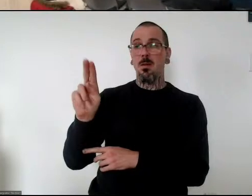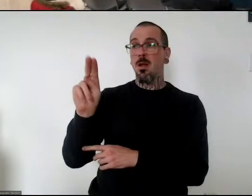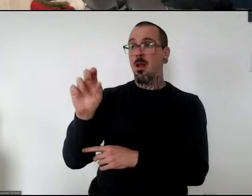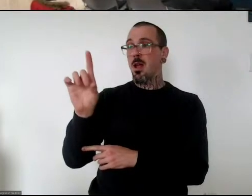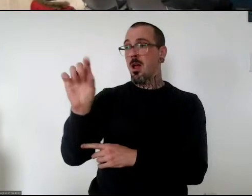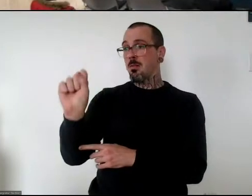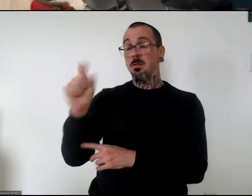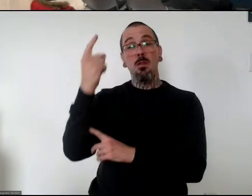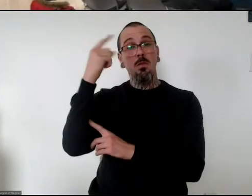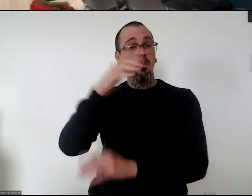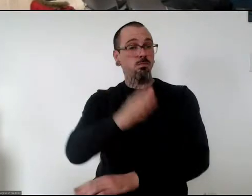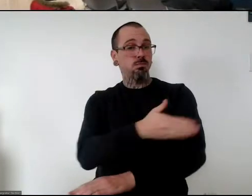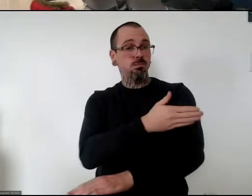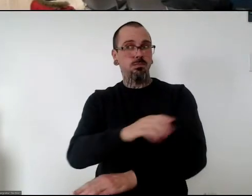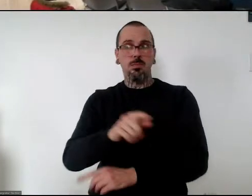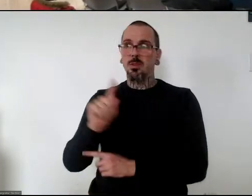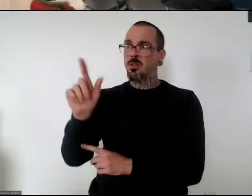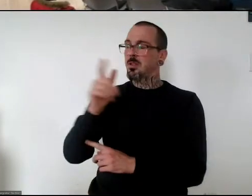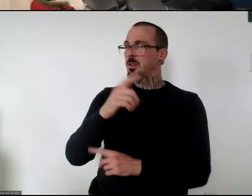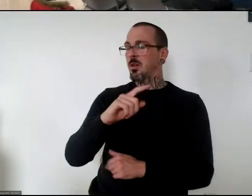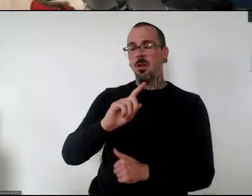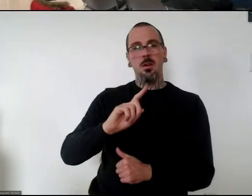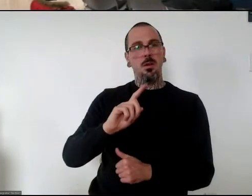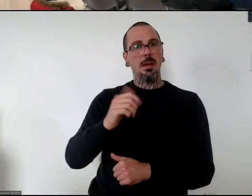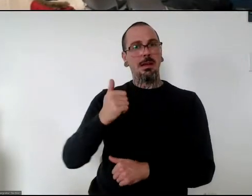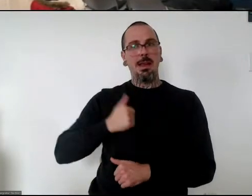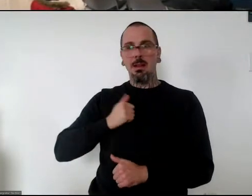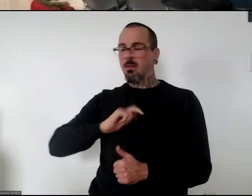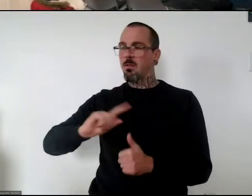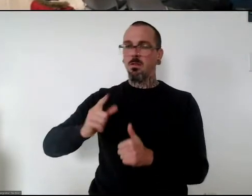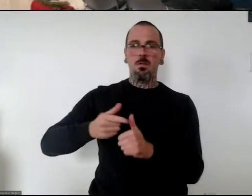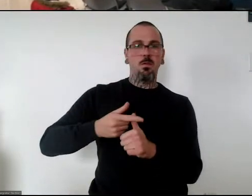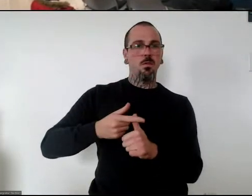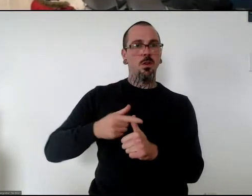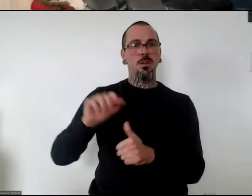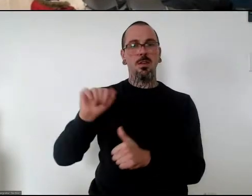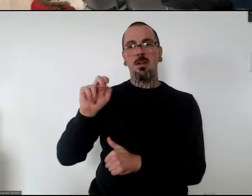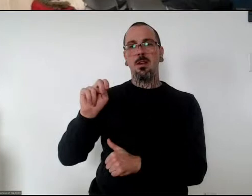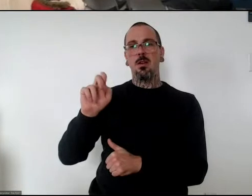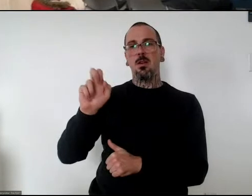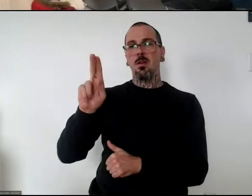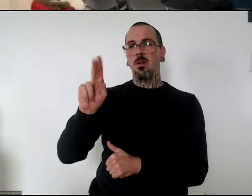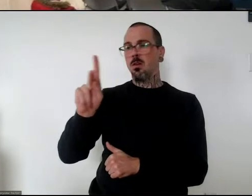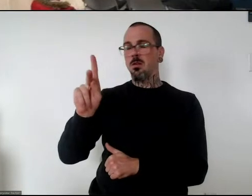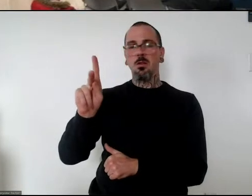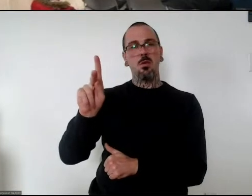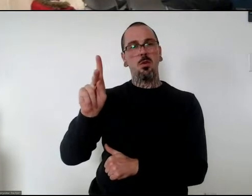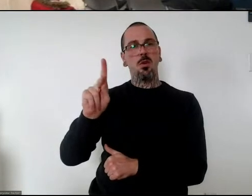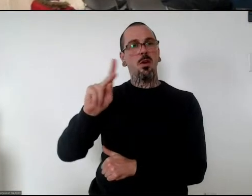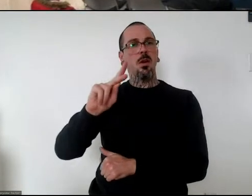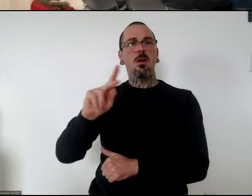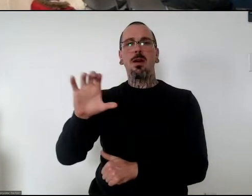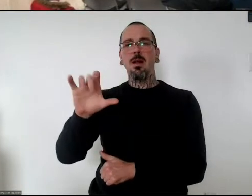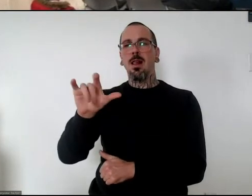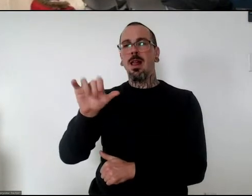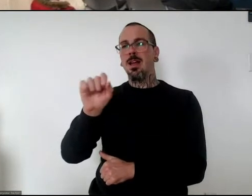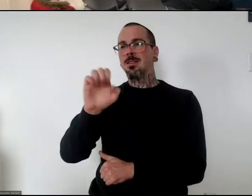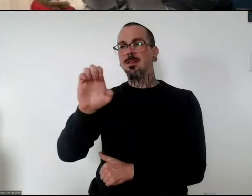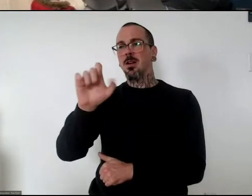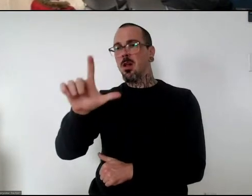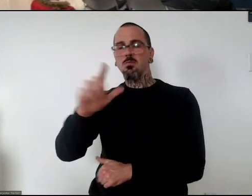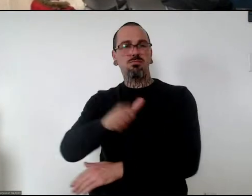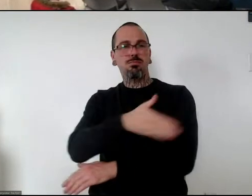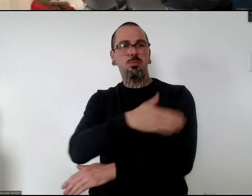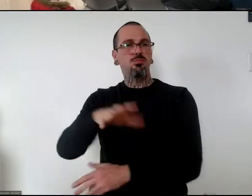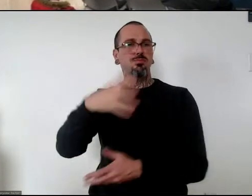only professional classical singer. Deanthe is a proud resident of Newfoundland and Labrador. She has performed on stages